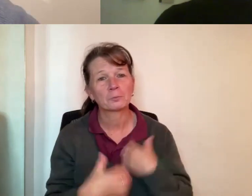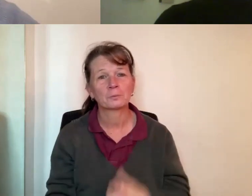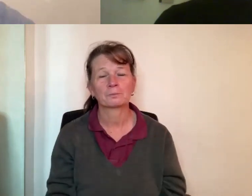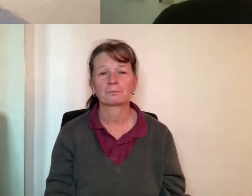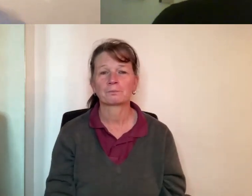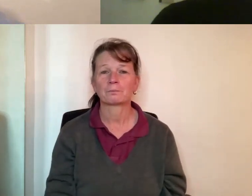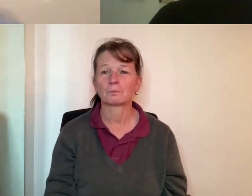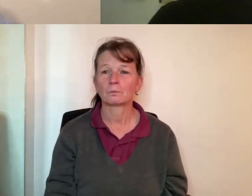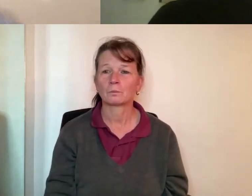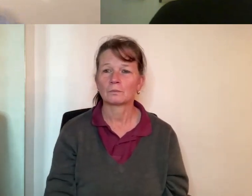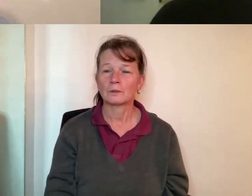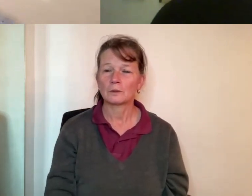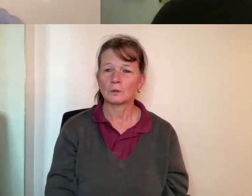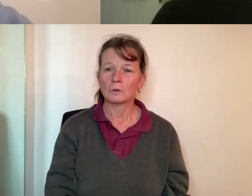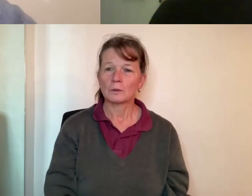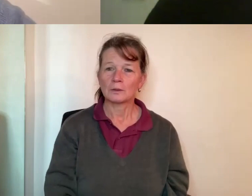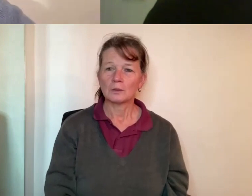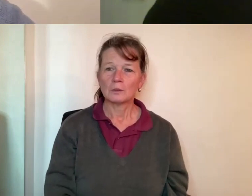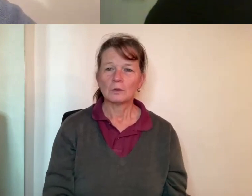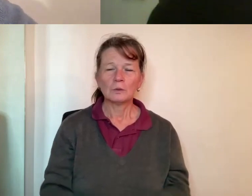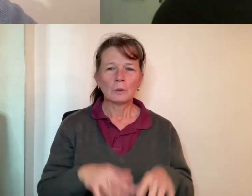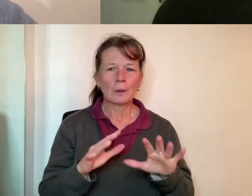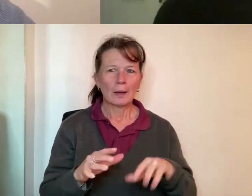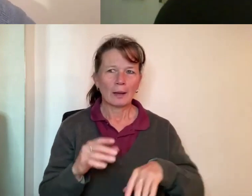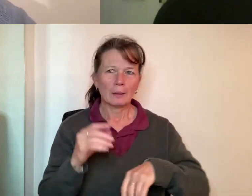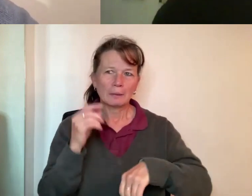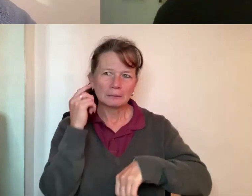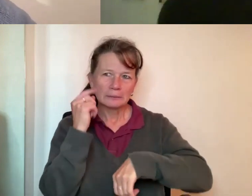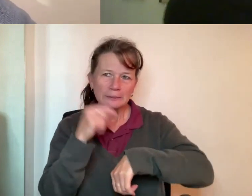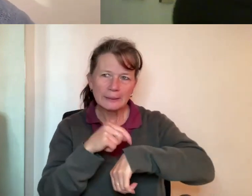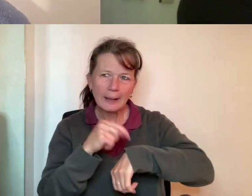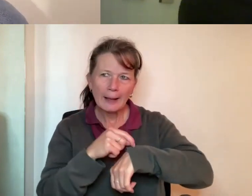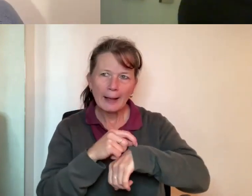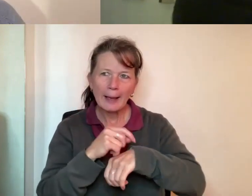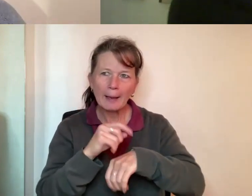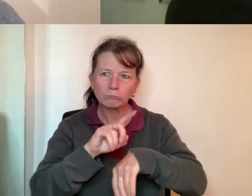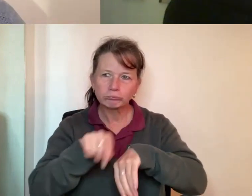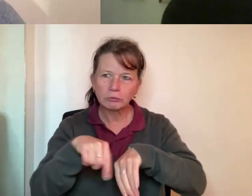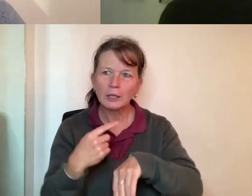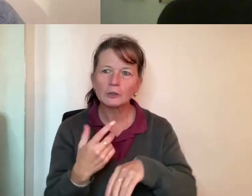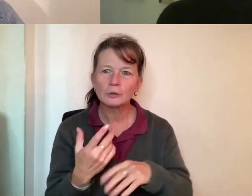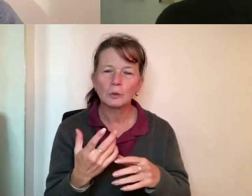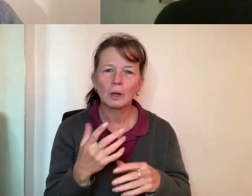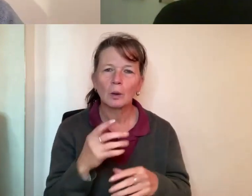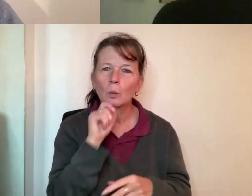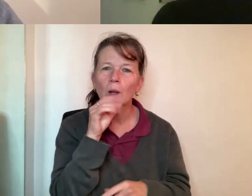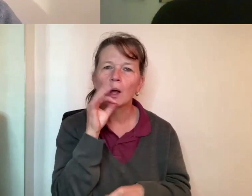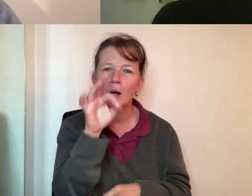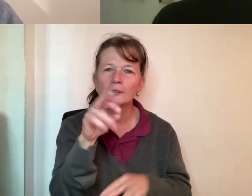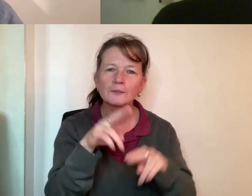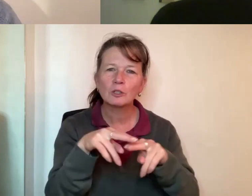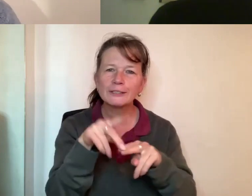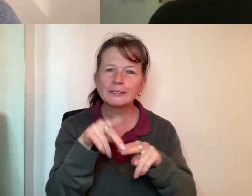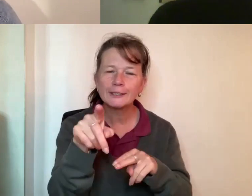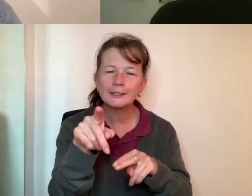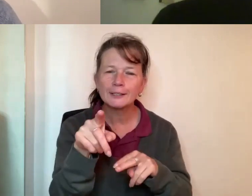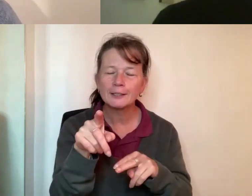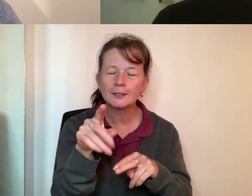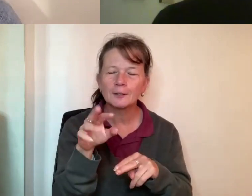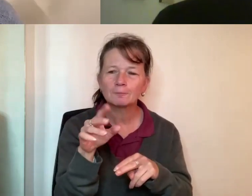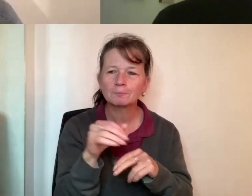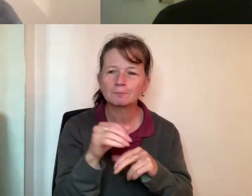So just a little bit aware of time ticking away. So what I'm going to ask Freddie to do next is to